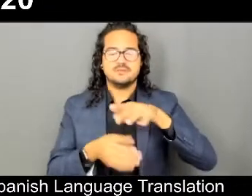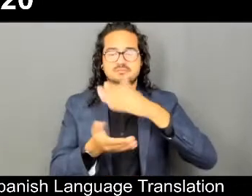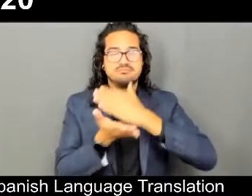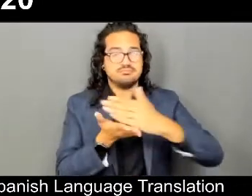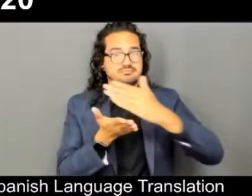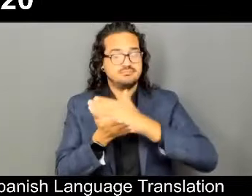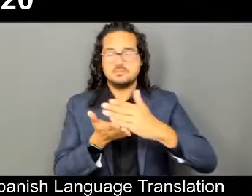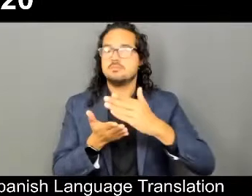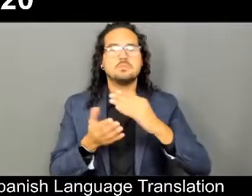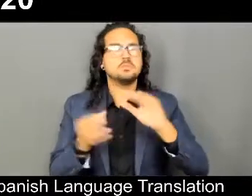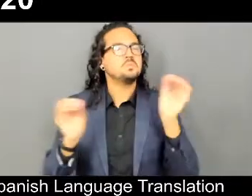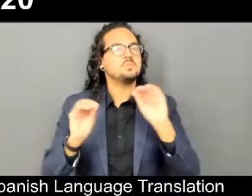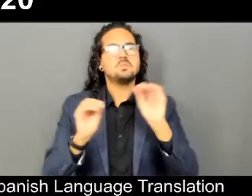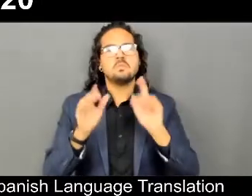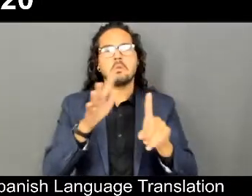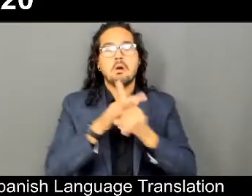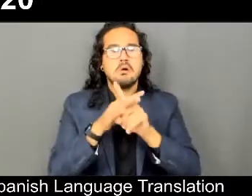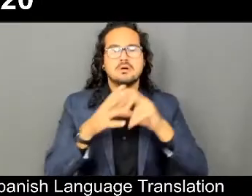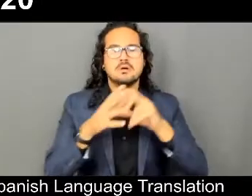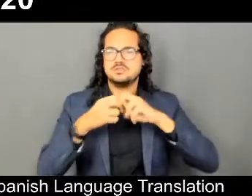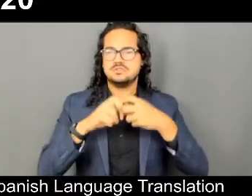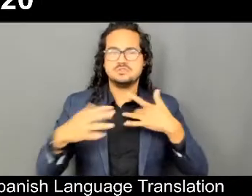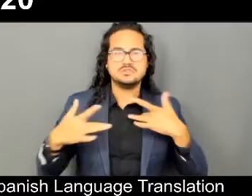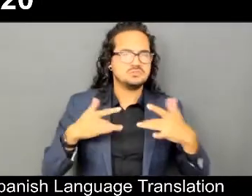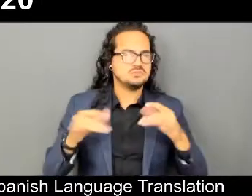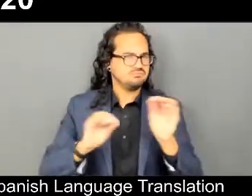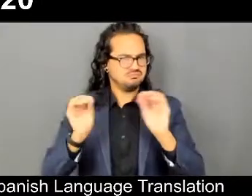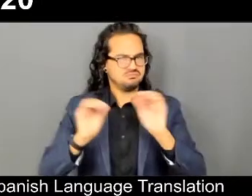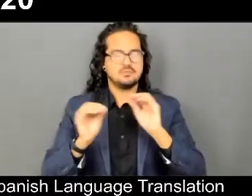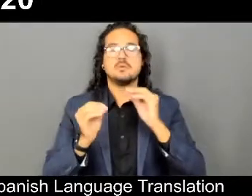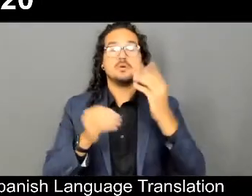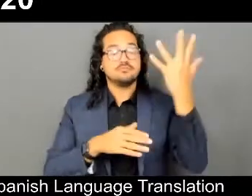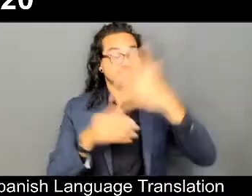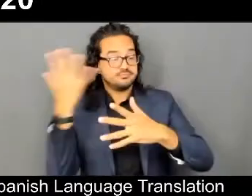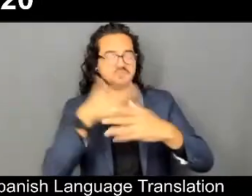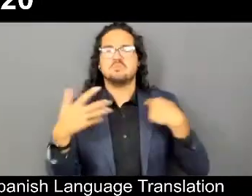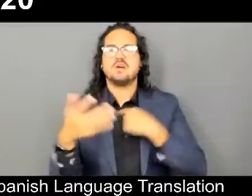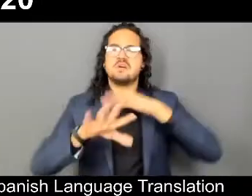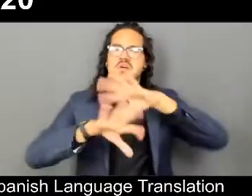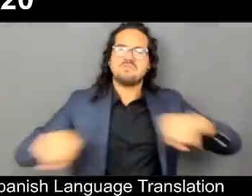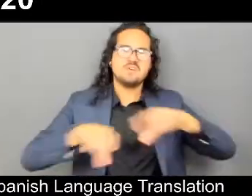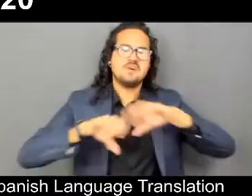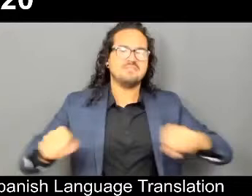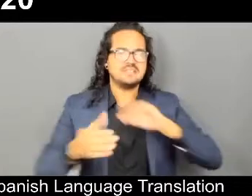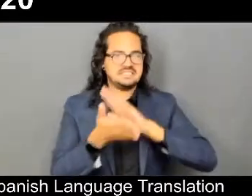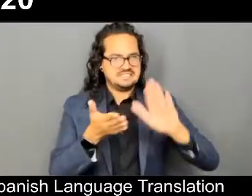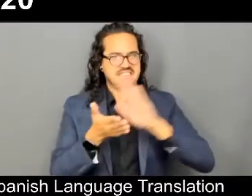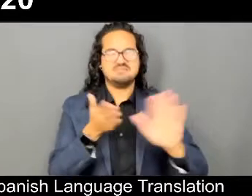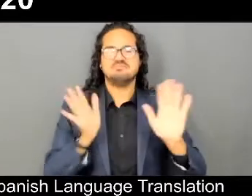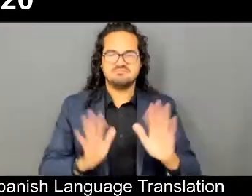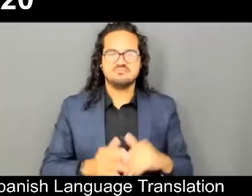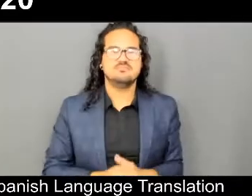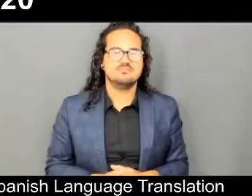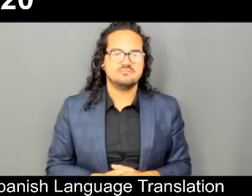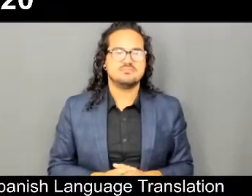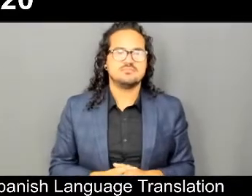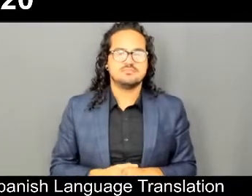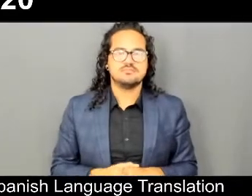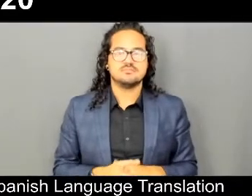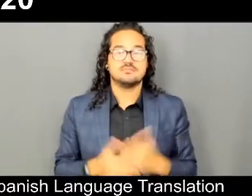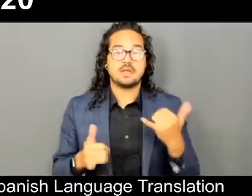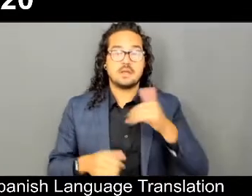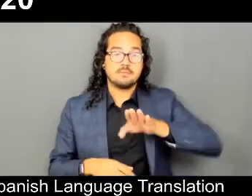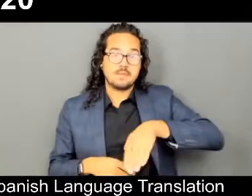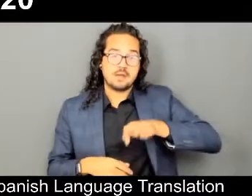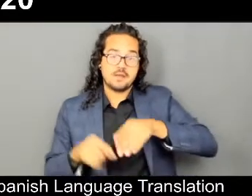care of there. So as we continue down, basically the Bear Valley Trail, we've done quite a